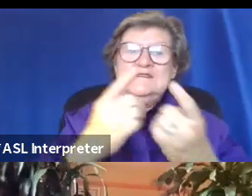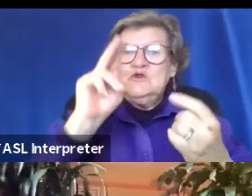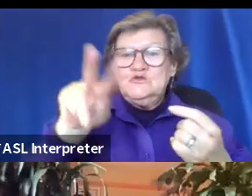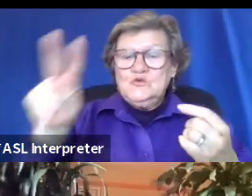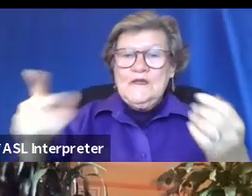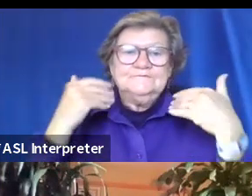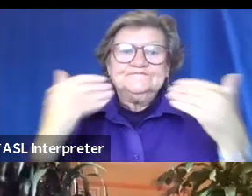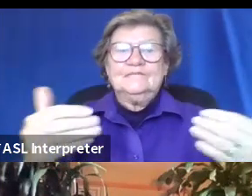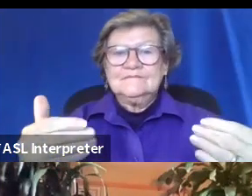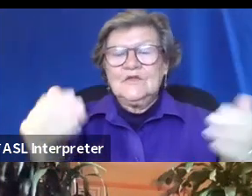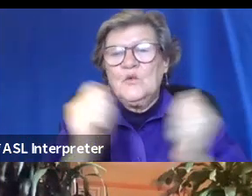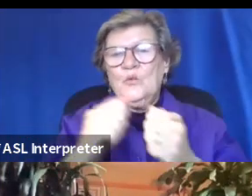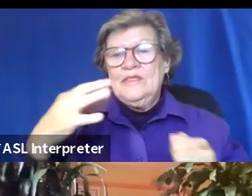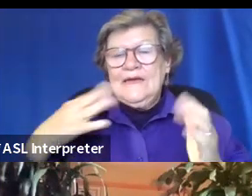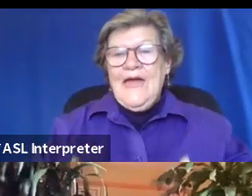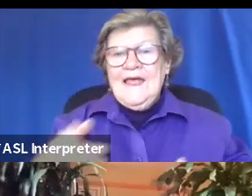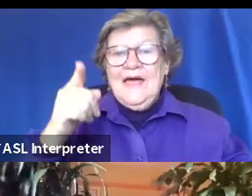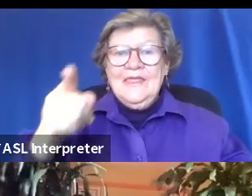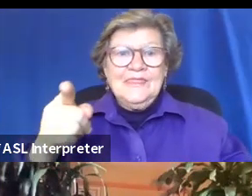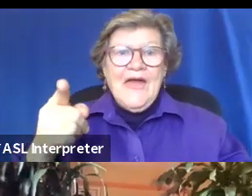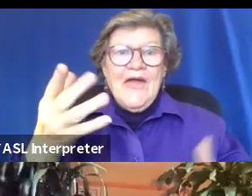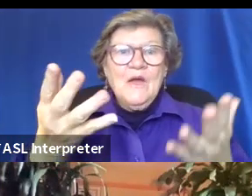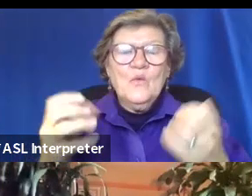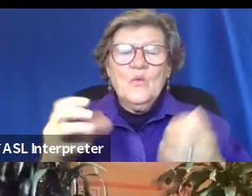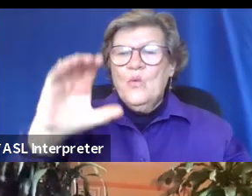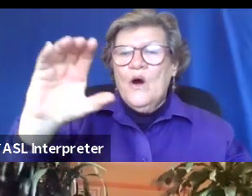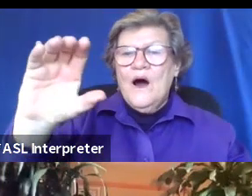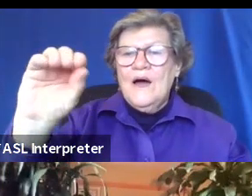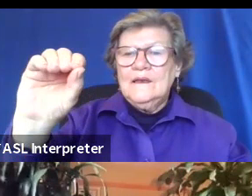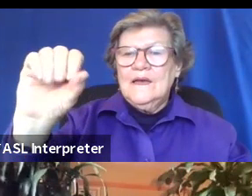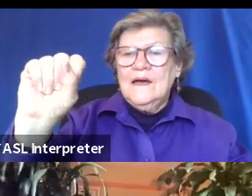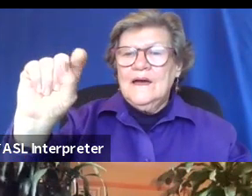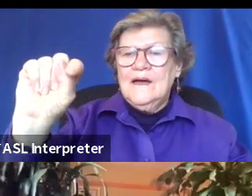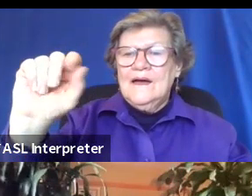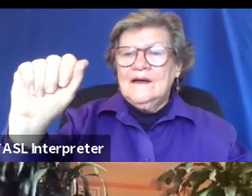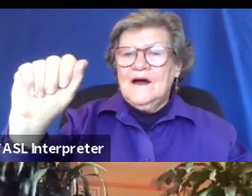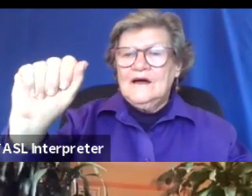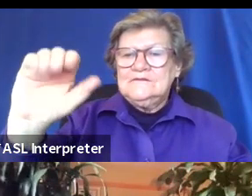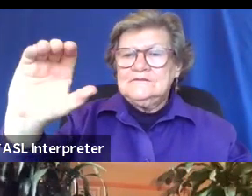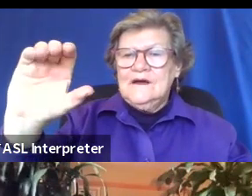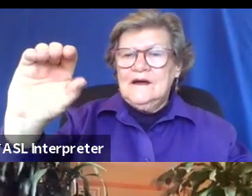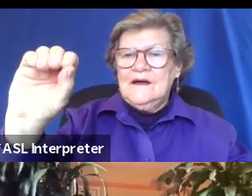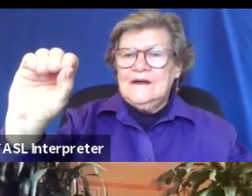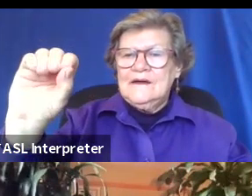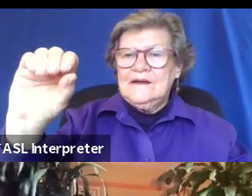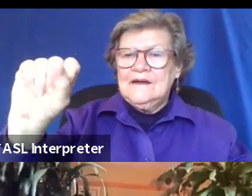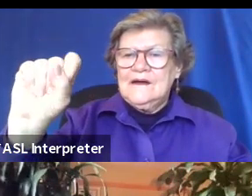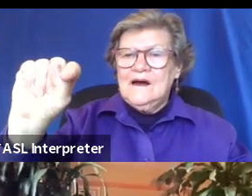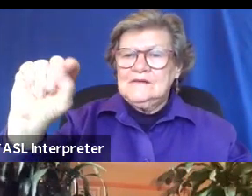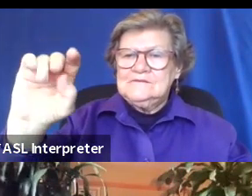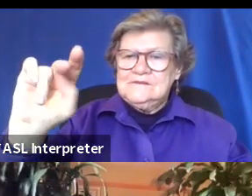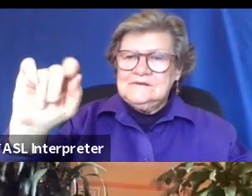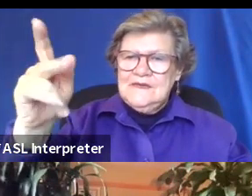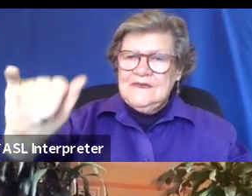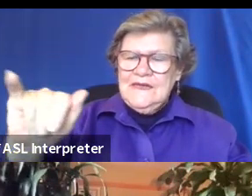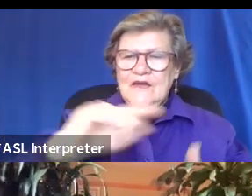with the candidates. They are vying for Costa Constantinides seat, which encompasses Astoria, East Elmhurst, Jackson